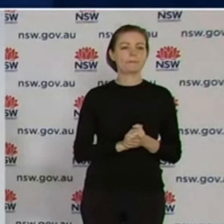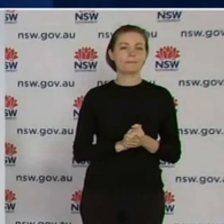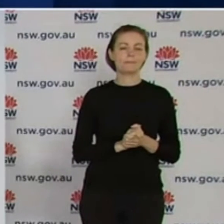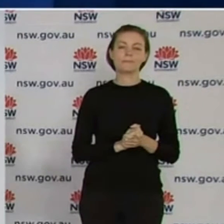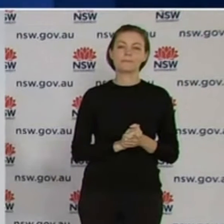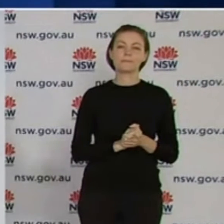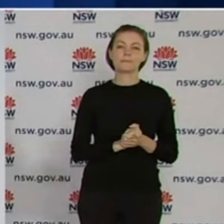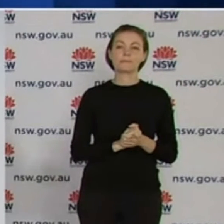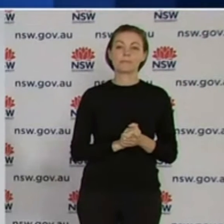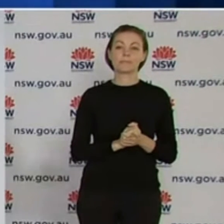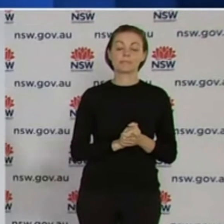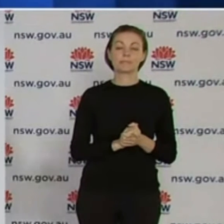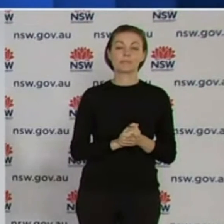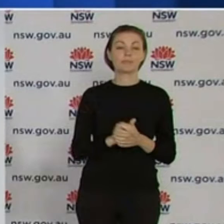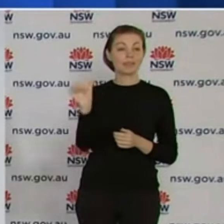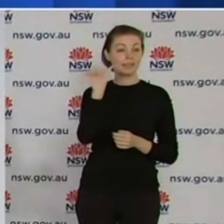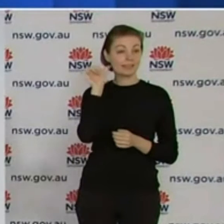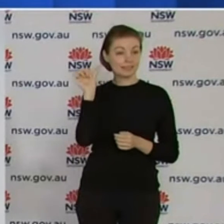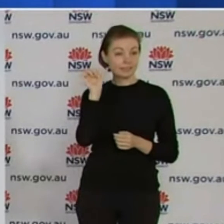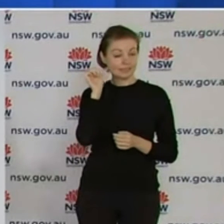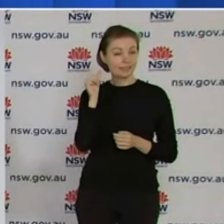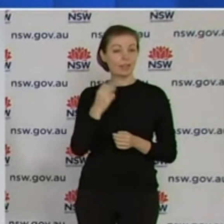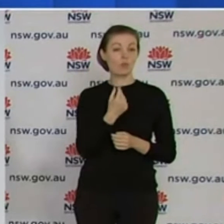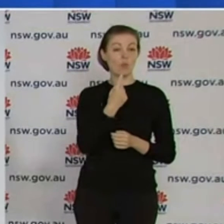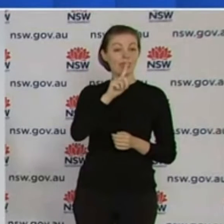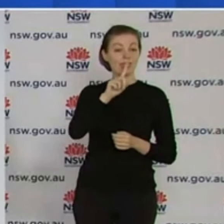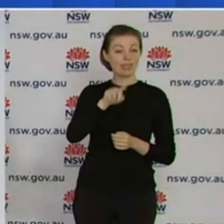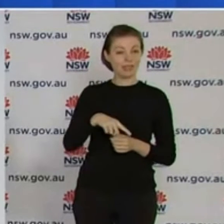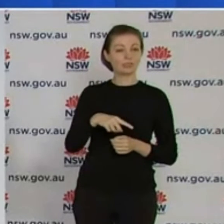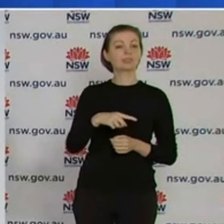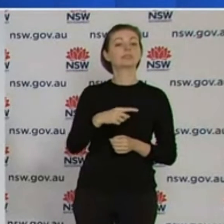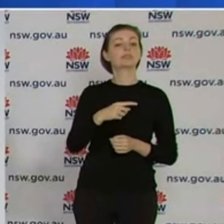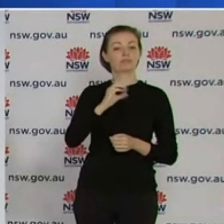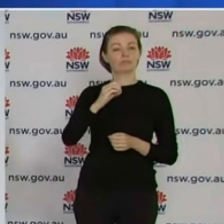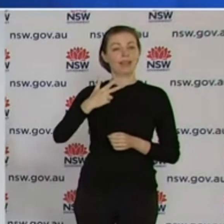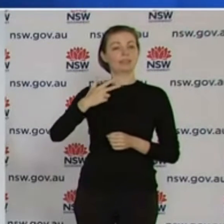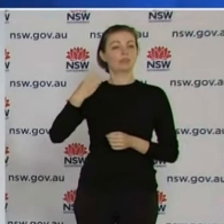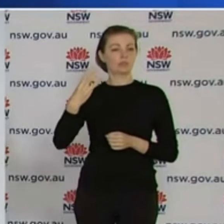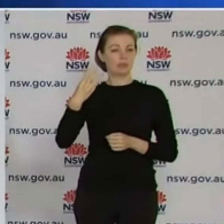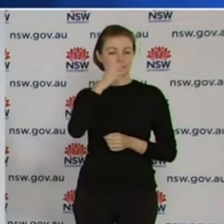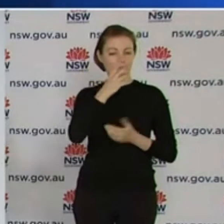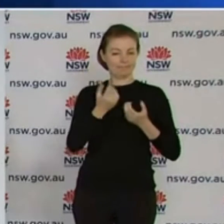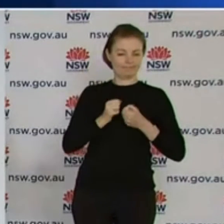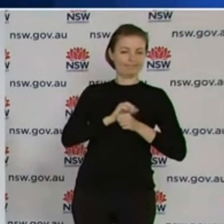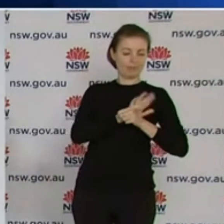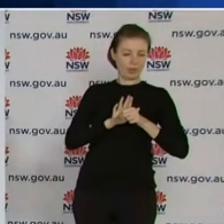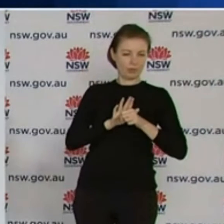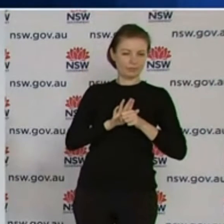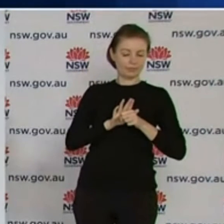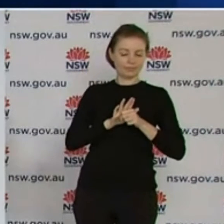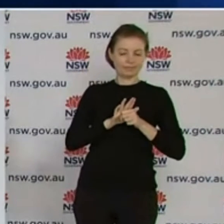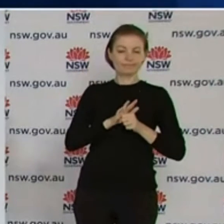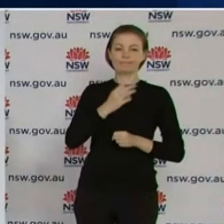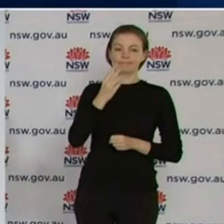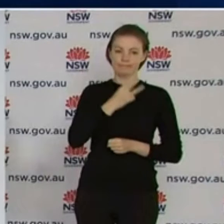terms of numbers, to 8 p.m. yesterday, we had 1,083 cases of community transmission, and tragically 13